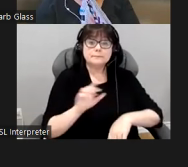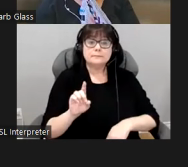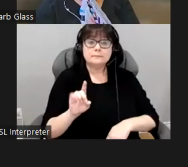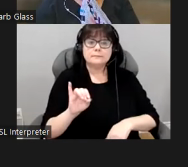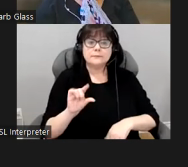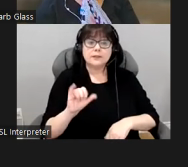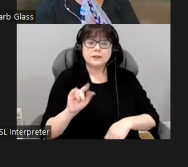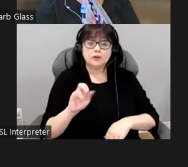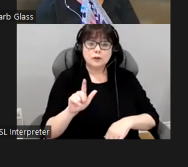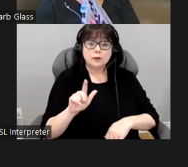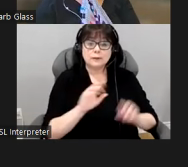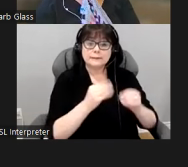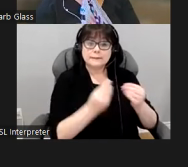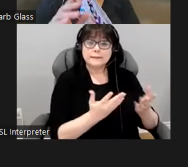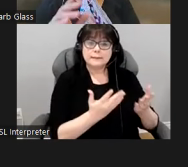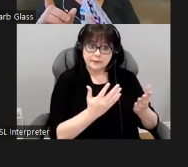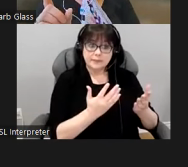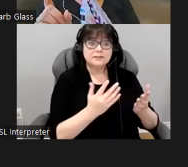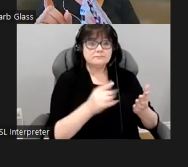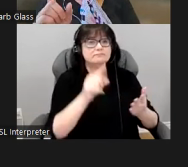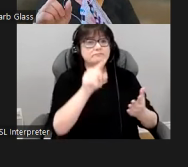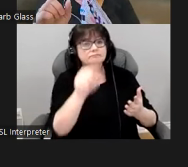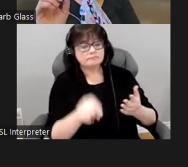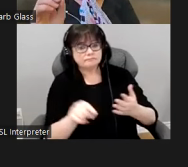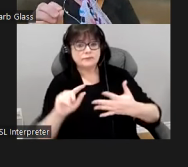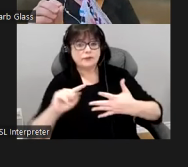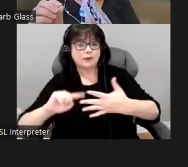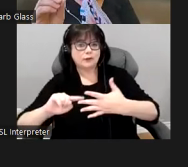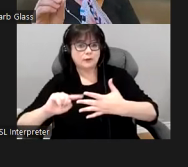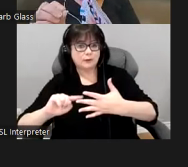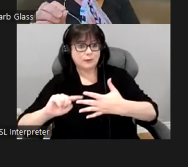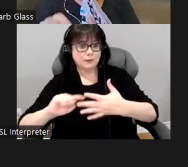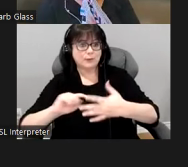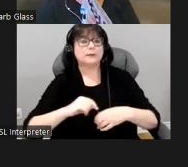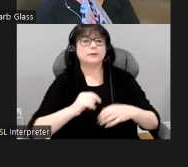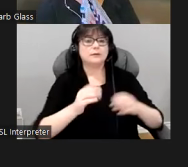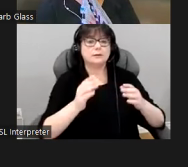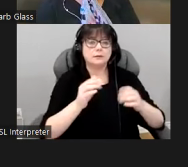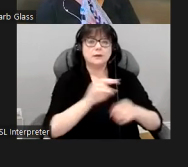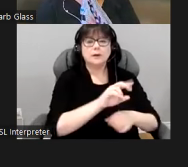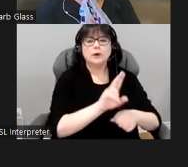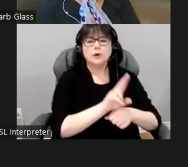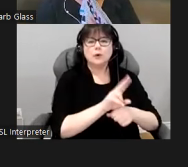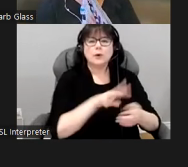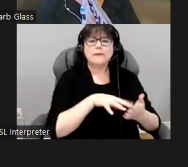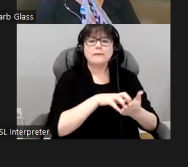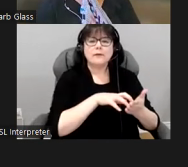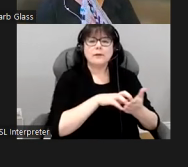third theme. They certainly use the term vulnerable groups. And so